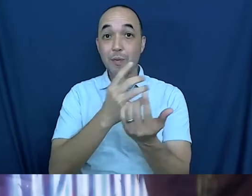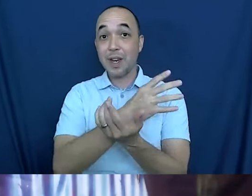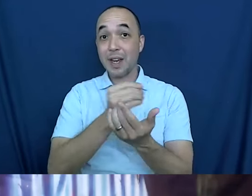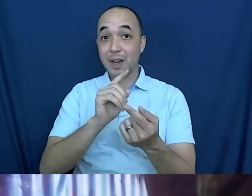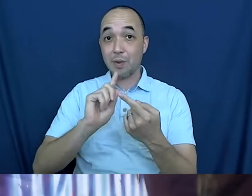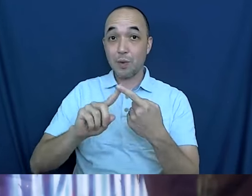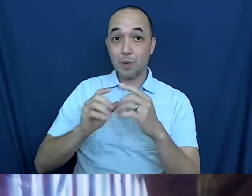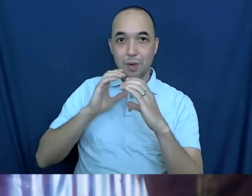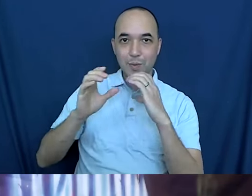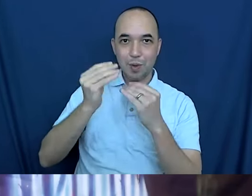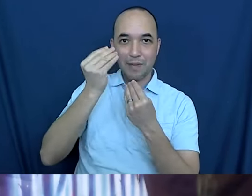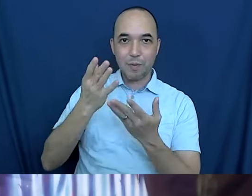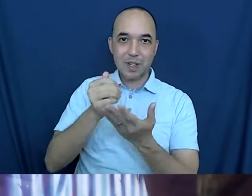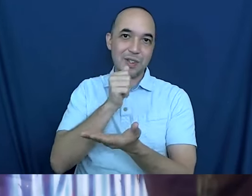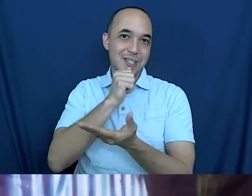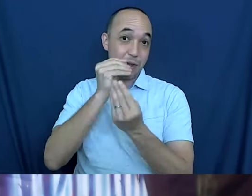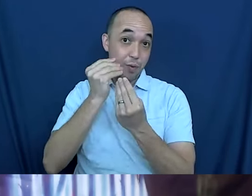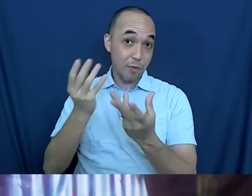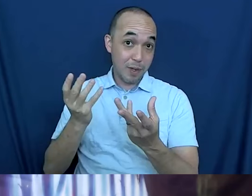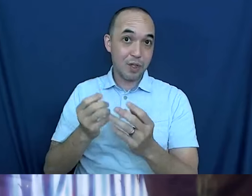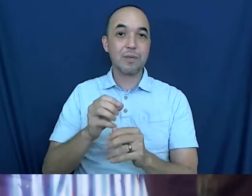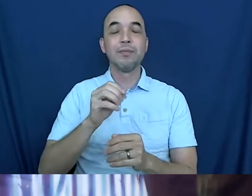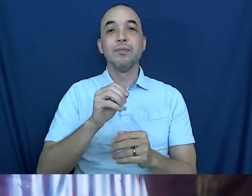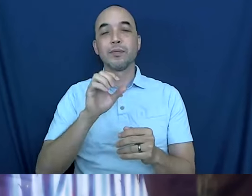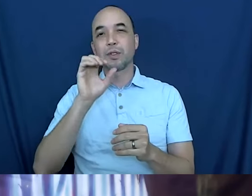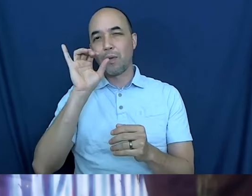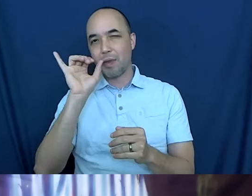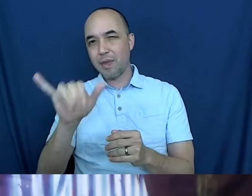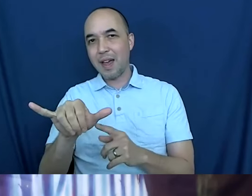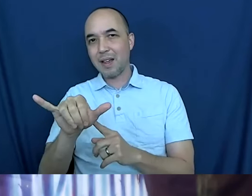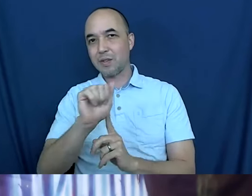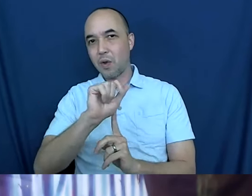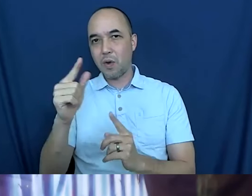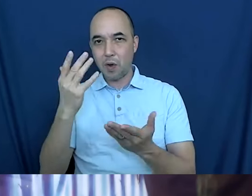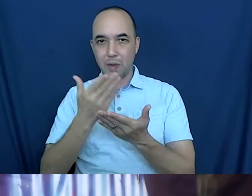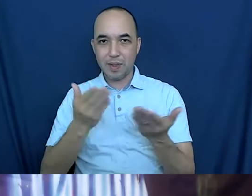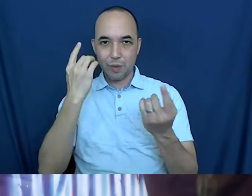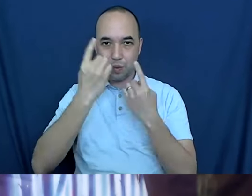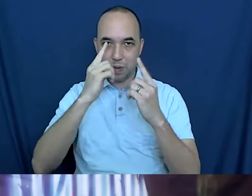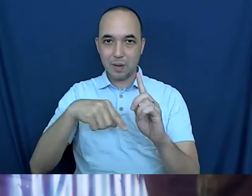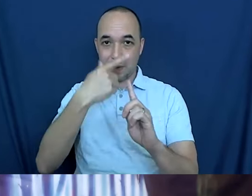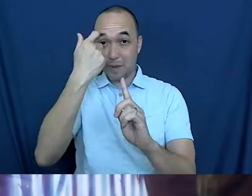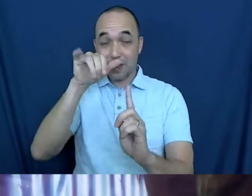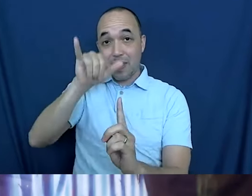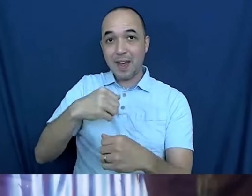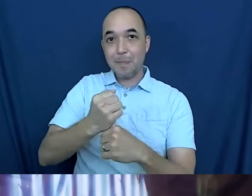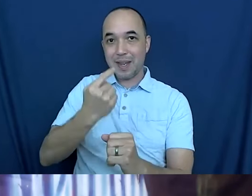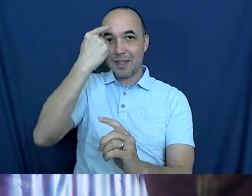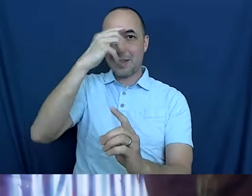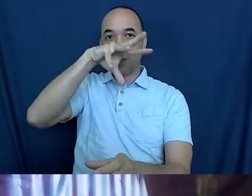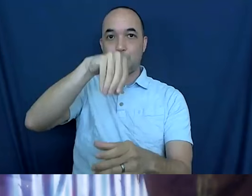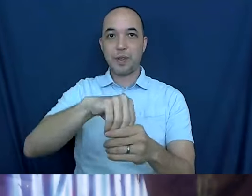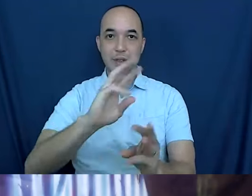information to you secretly. So those are all things to think about because that made sense in the world. And everything we